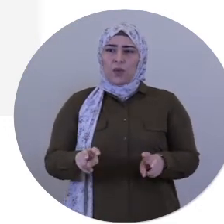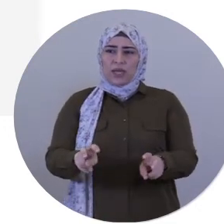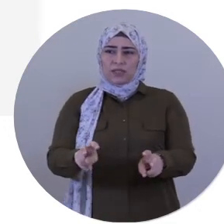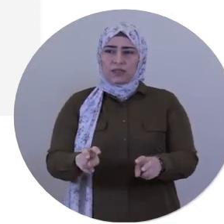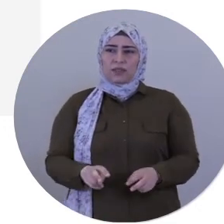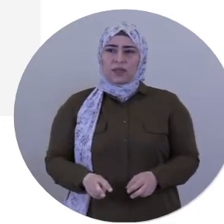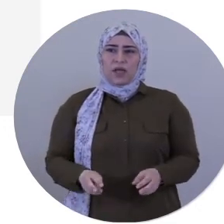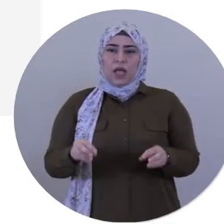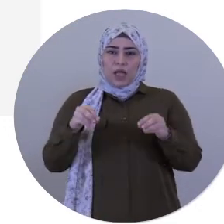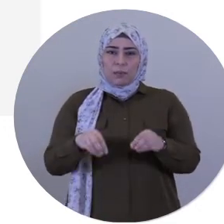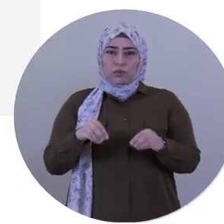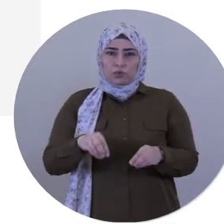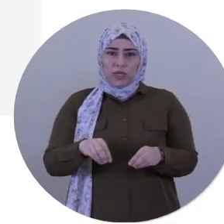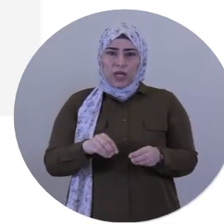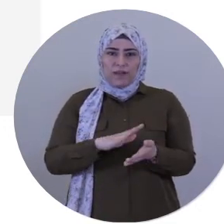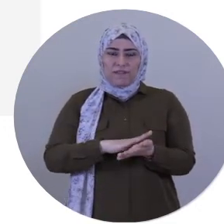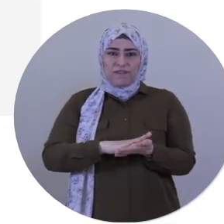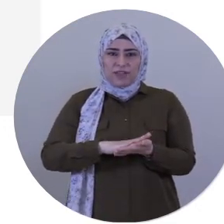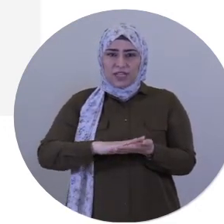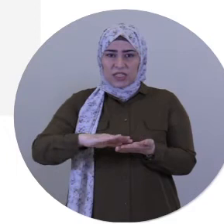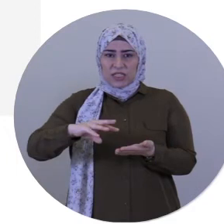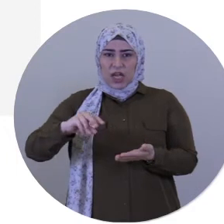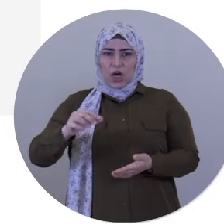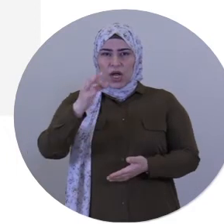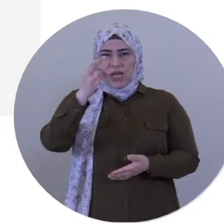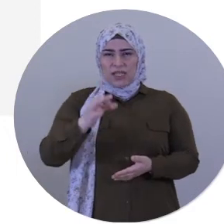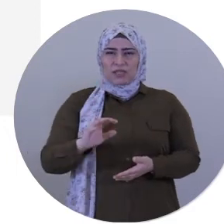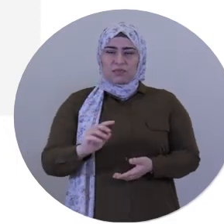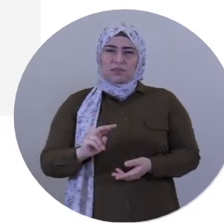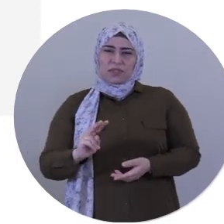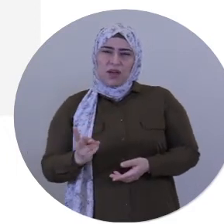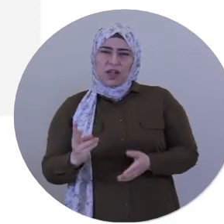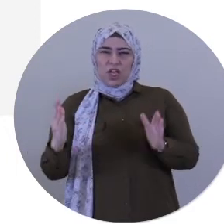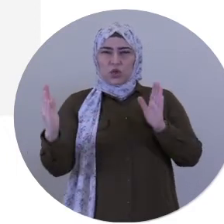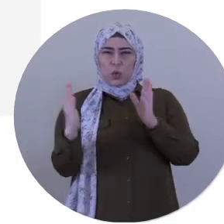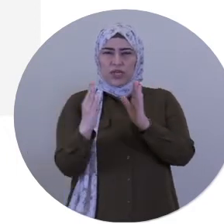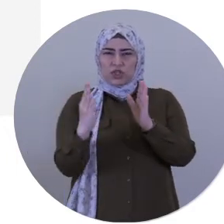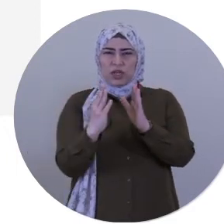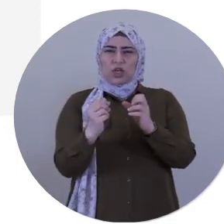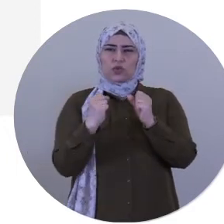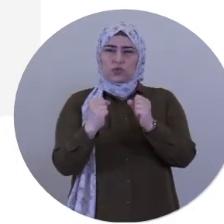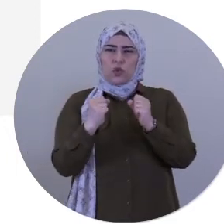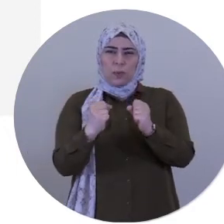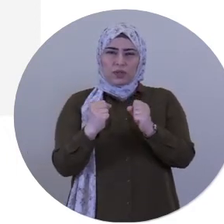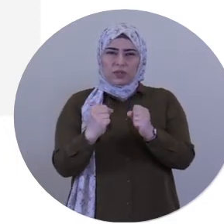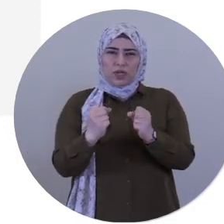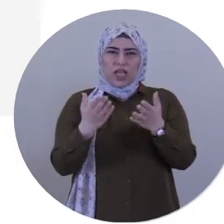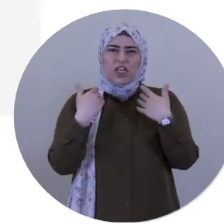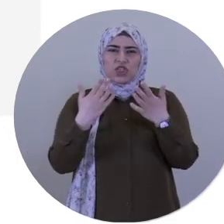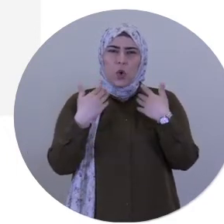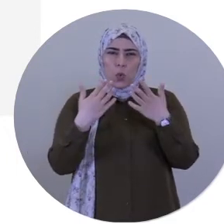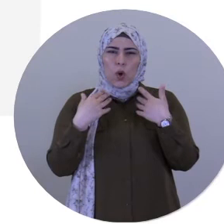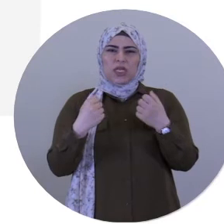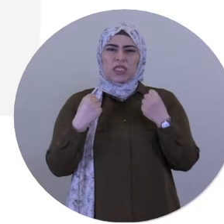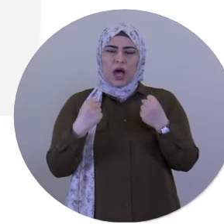conditions. They must be able to do without water for long periods, or be able to reach water holes at great